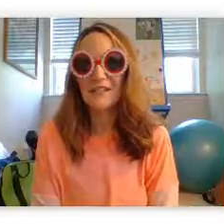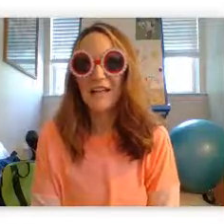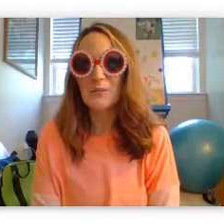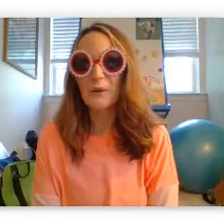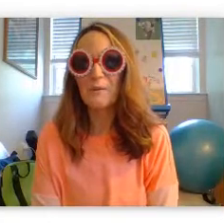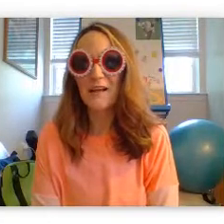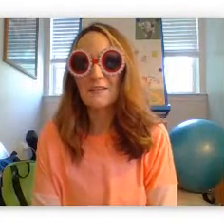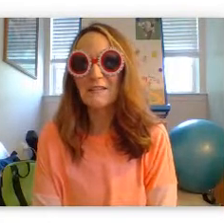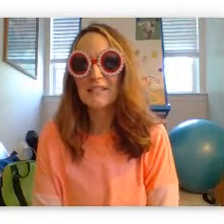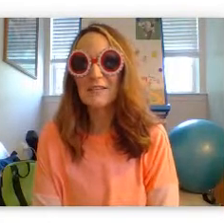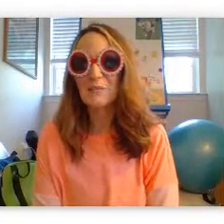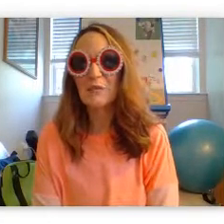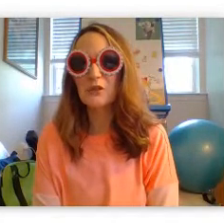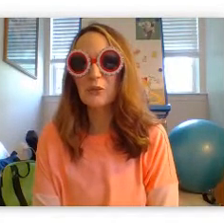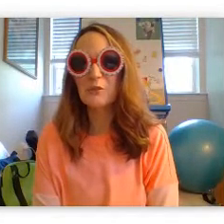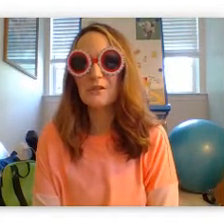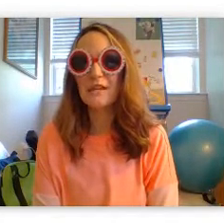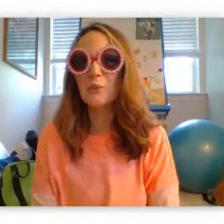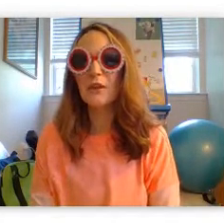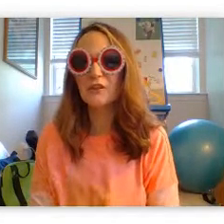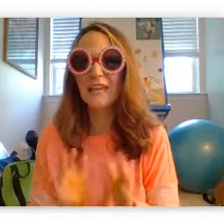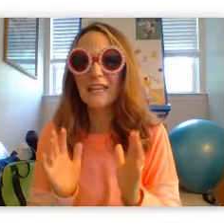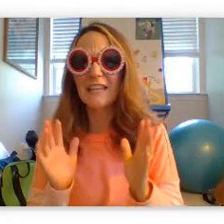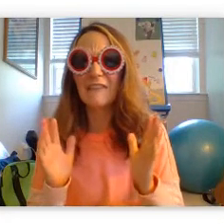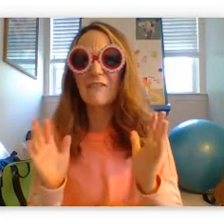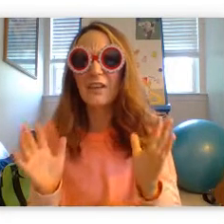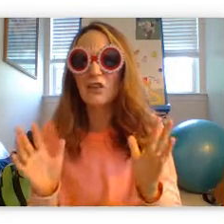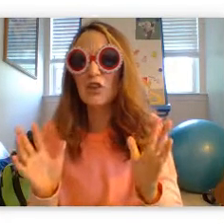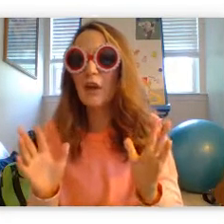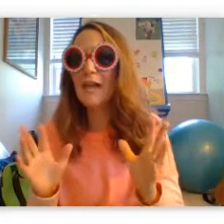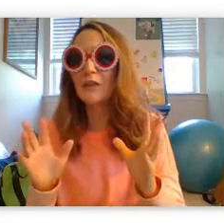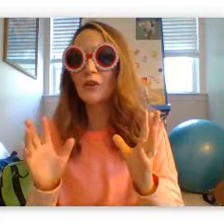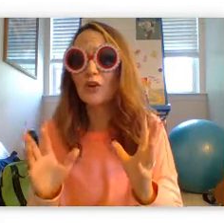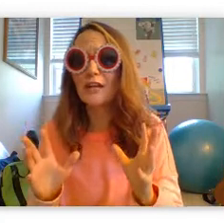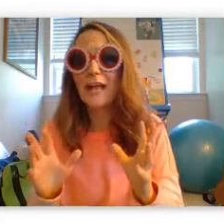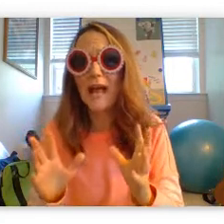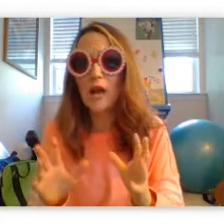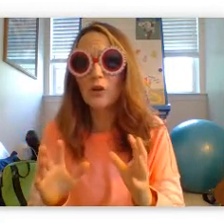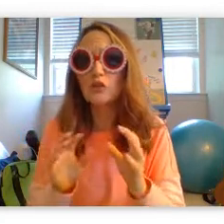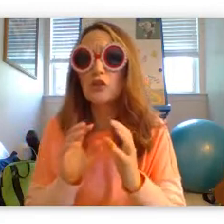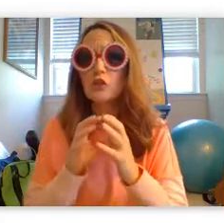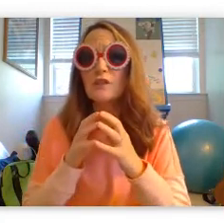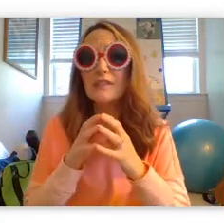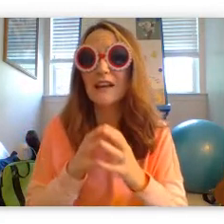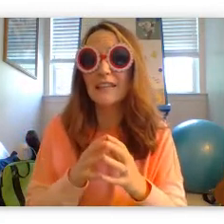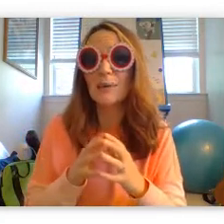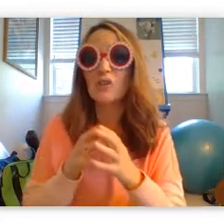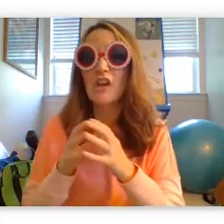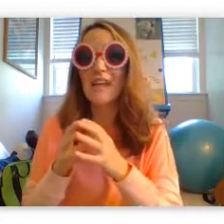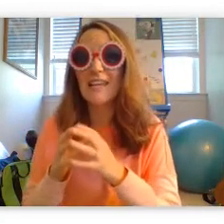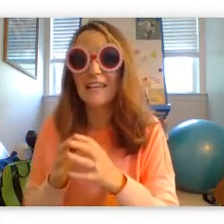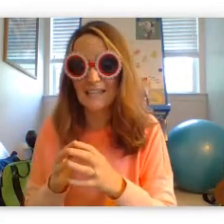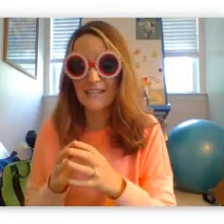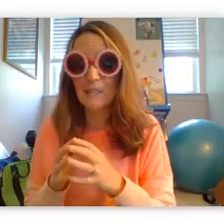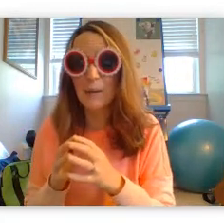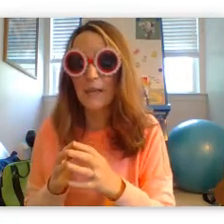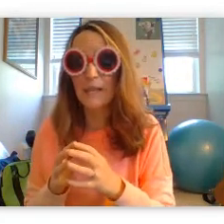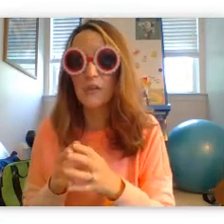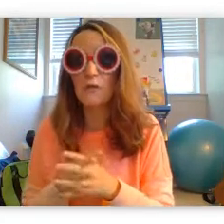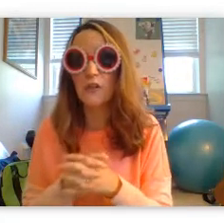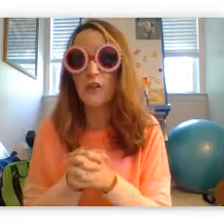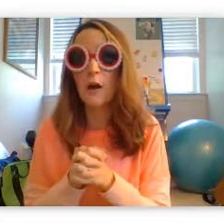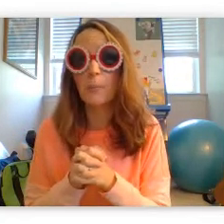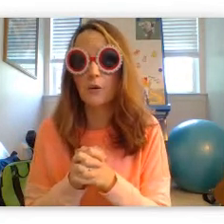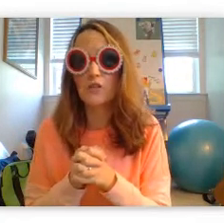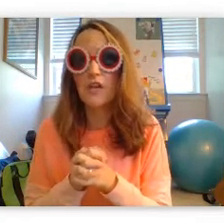Hello, music class. Welcome back to Miss E's Music Room. Today we are taking an adventure and learning how to do sign language and